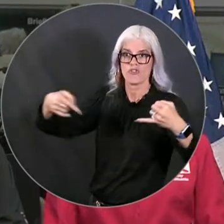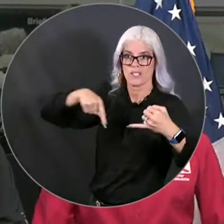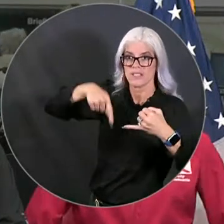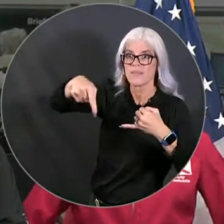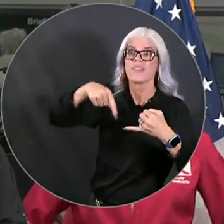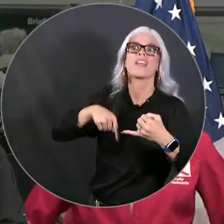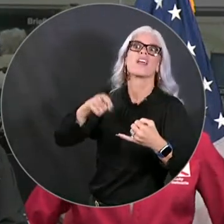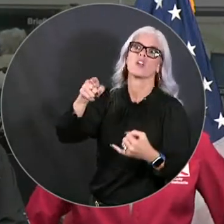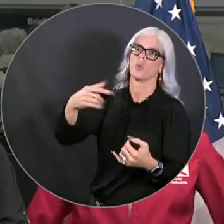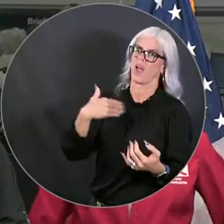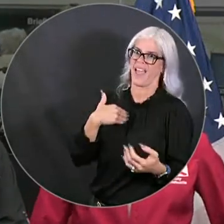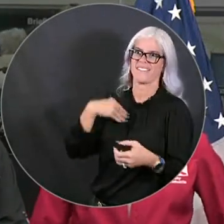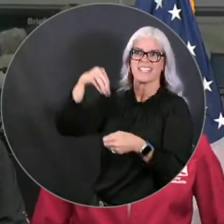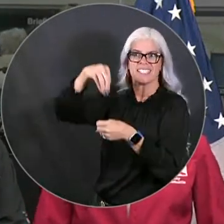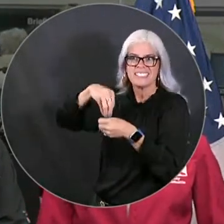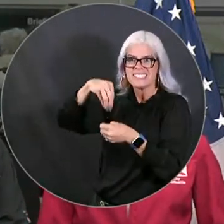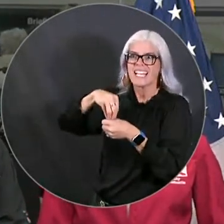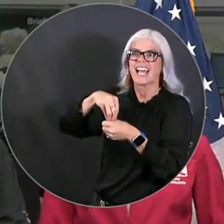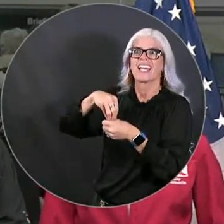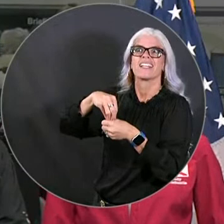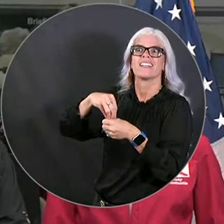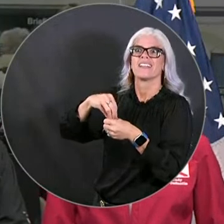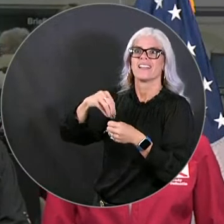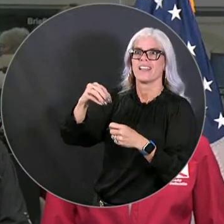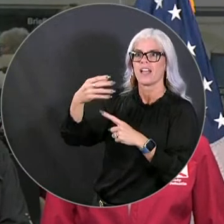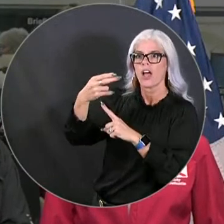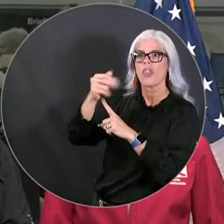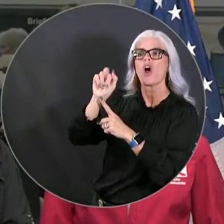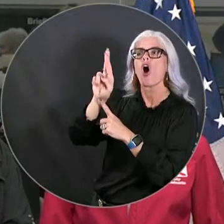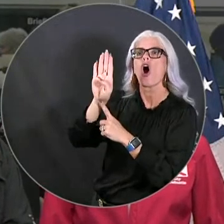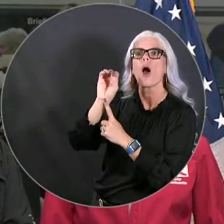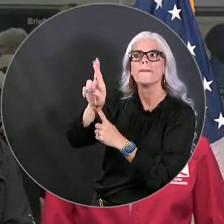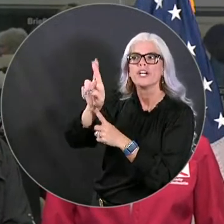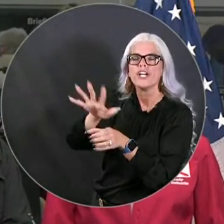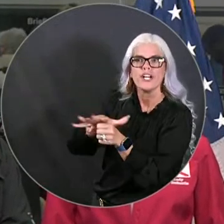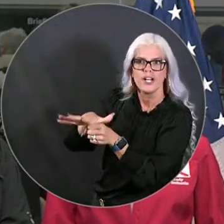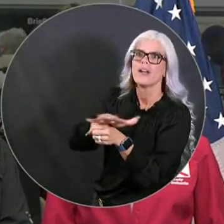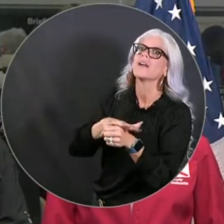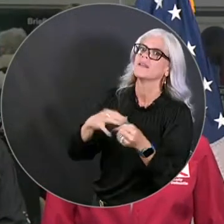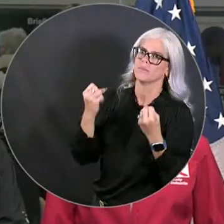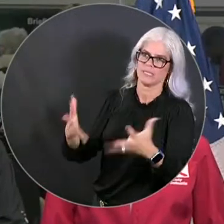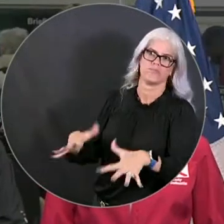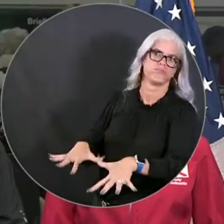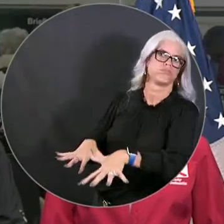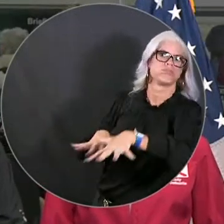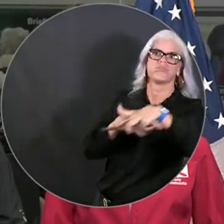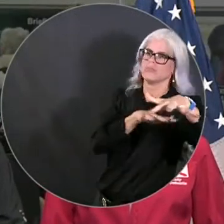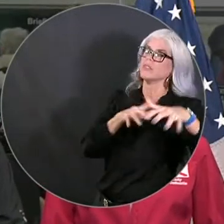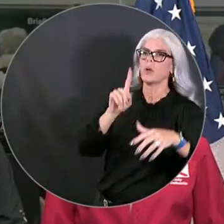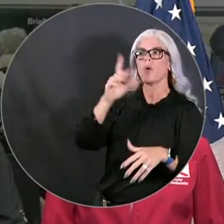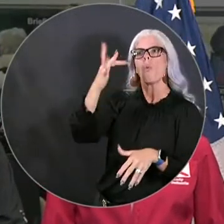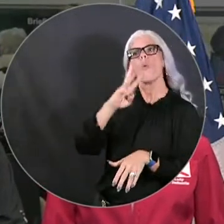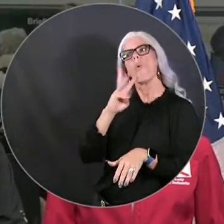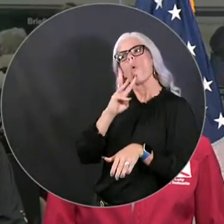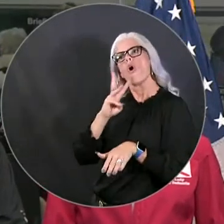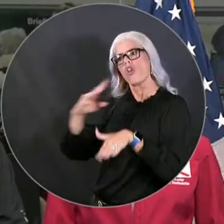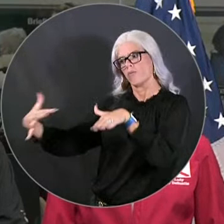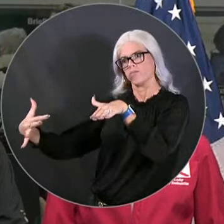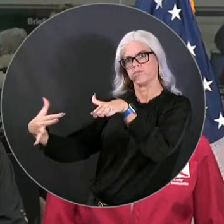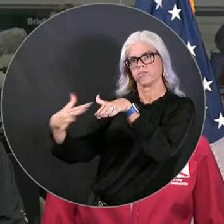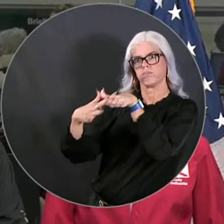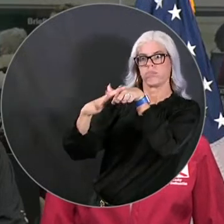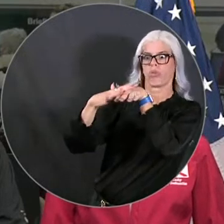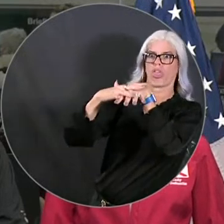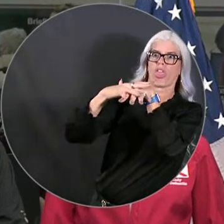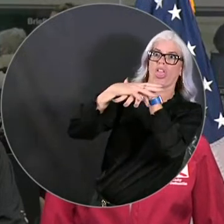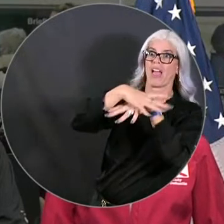the harbor. Those areas, because the storm surge can come on a barrier island, it's there, and then that is just